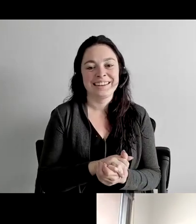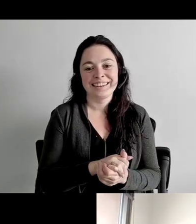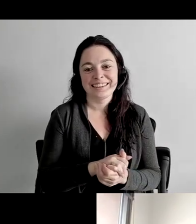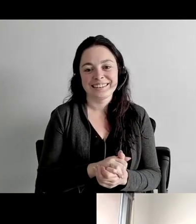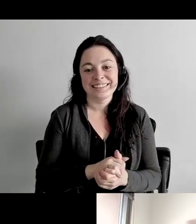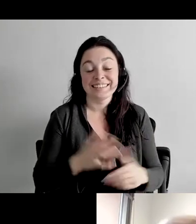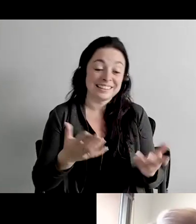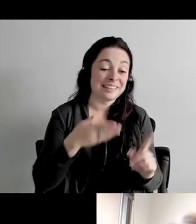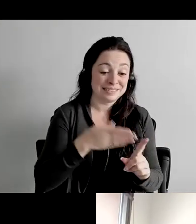That's primarily the issue.